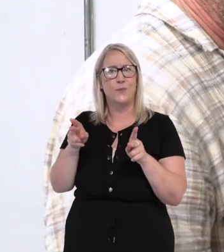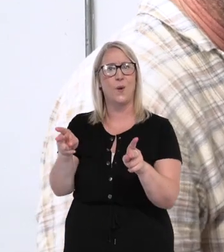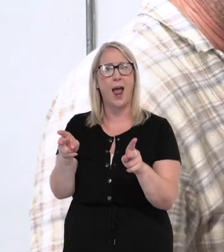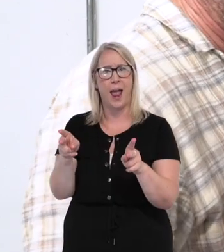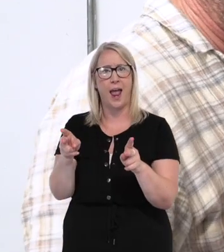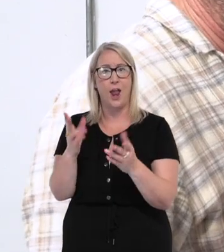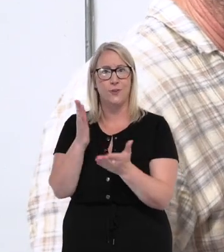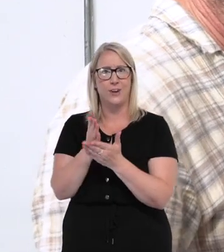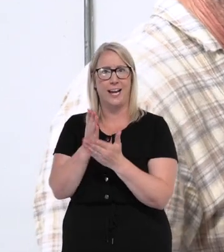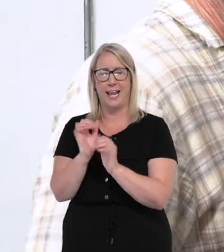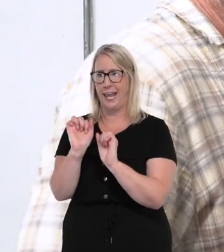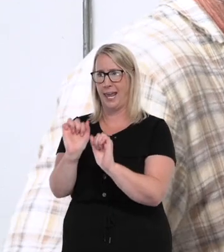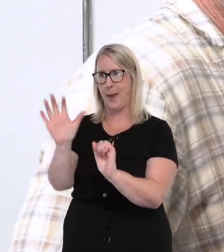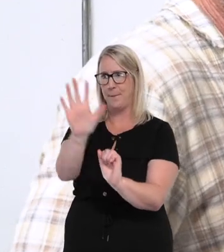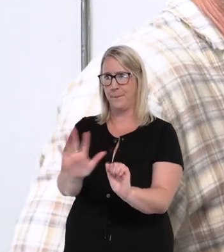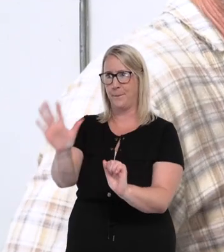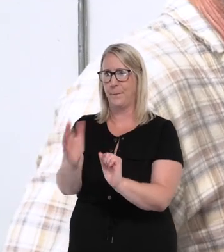of telling us about